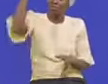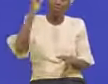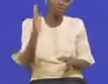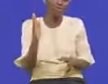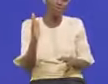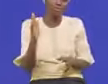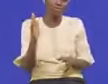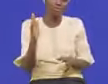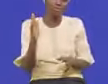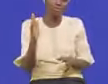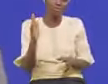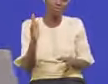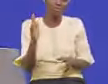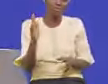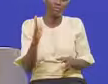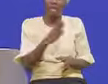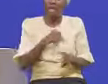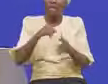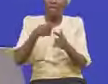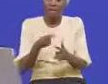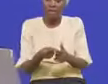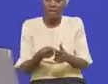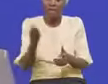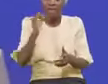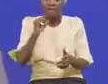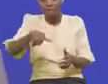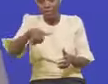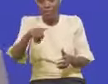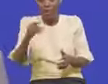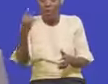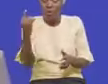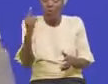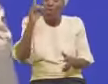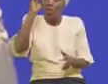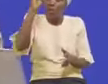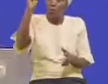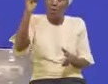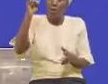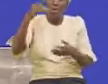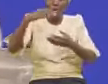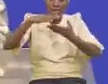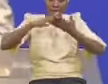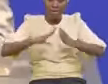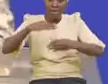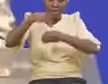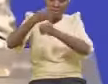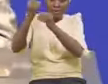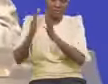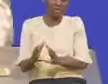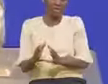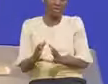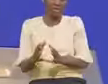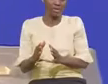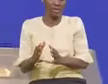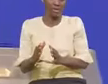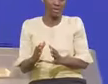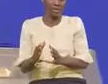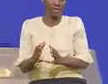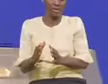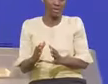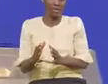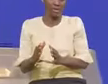Mau ma de kape. And then there's only one mediator. Eh, avoulela de kaha kweli. You cannot see. Matia.